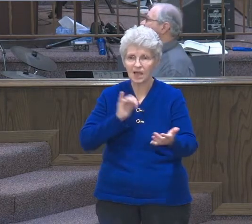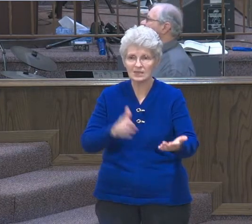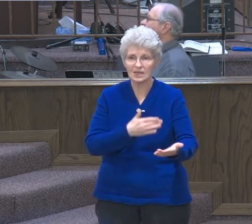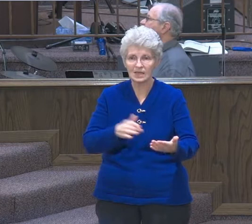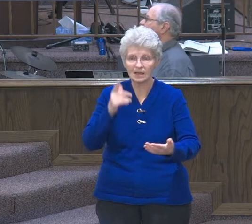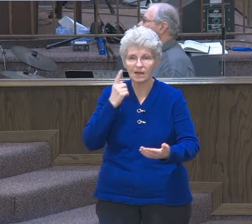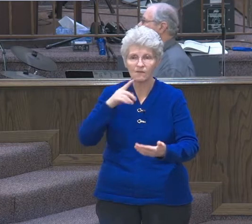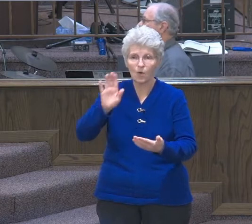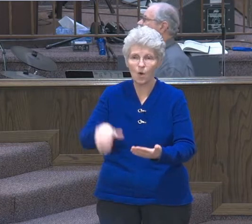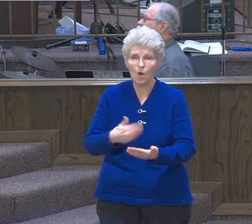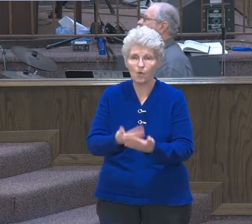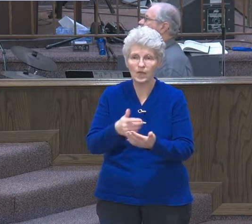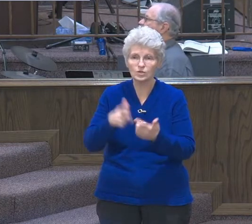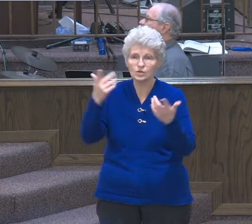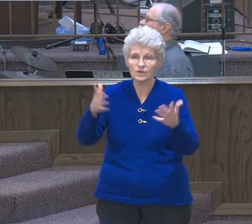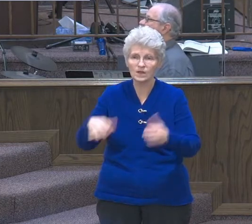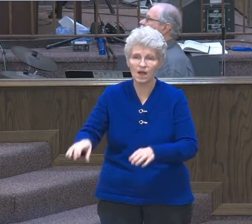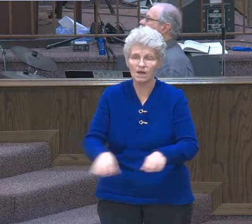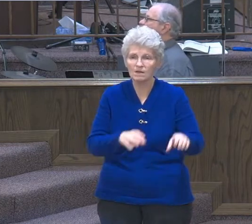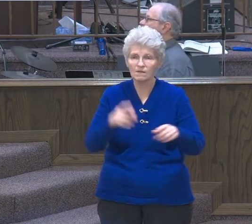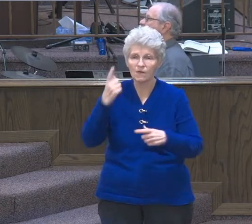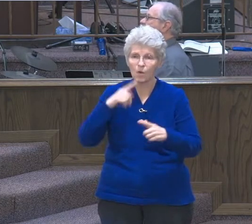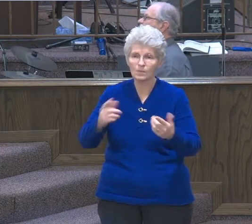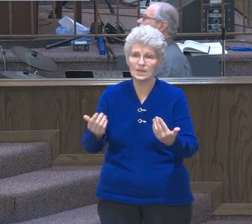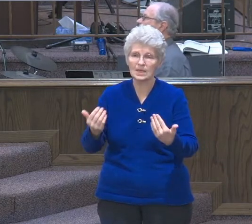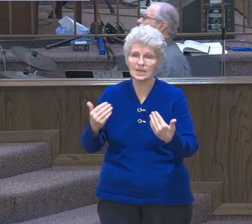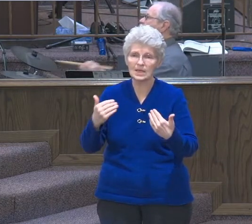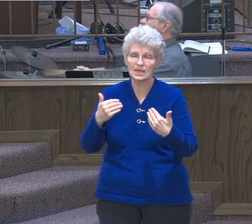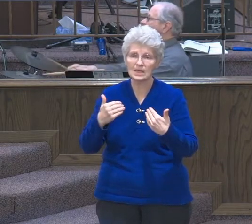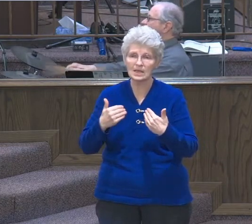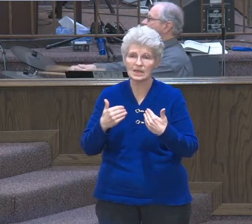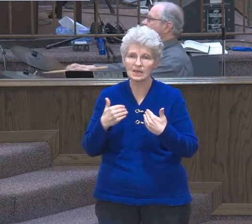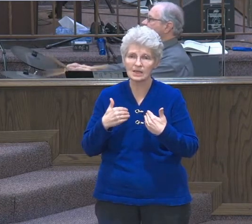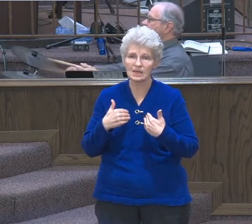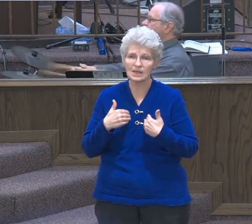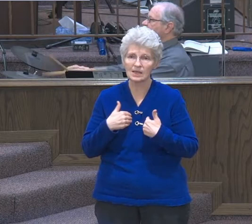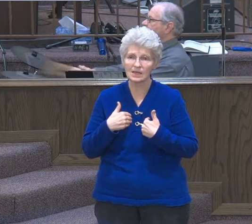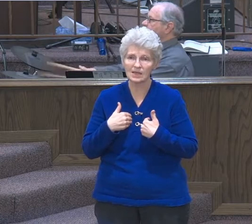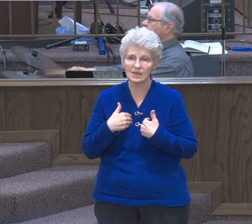I sing for all that you've done for me.